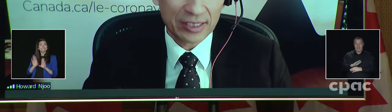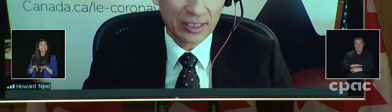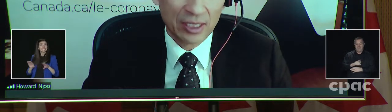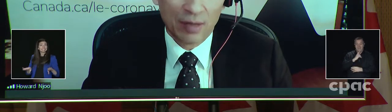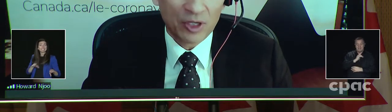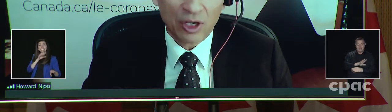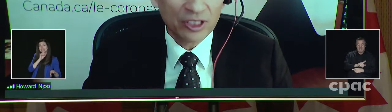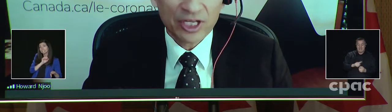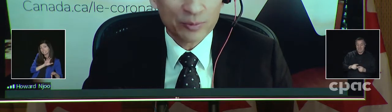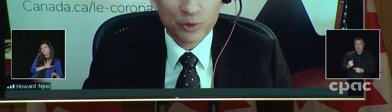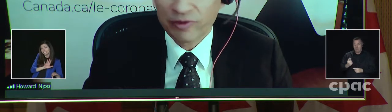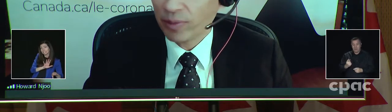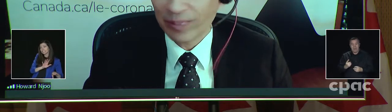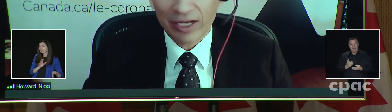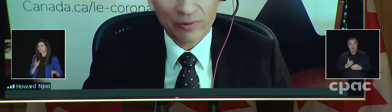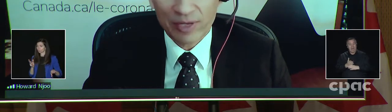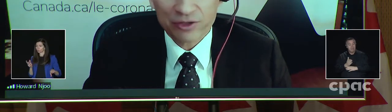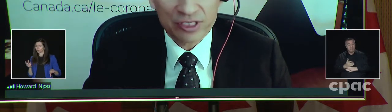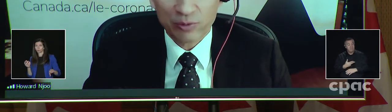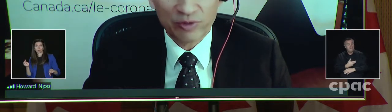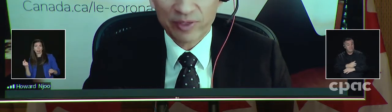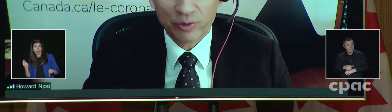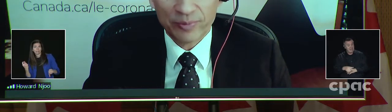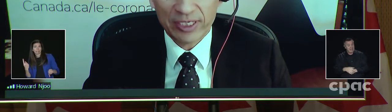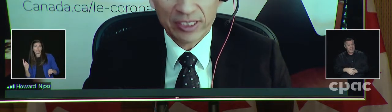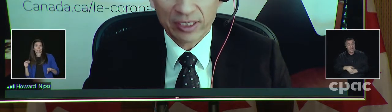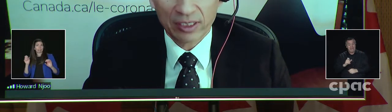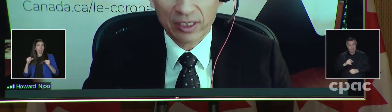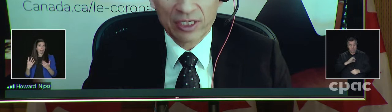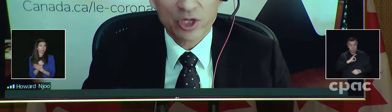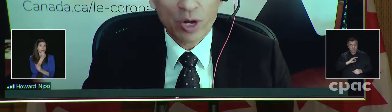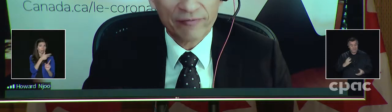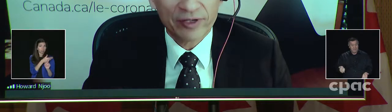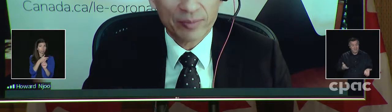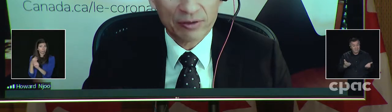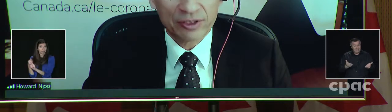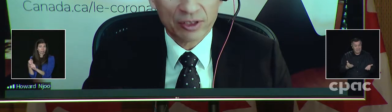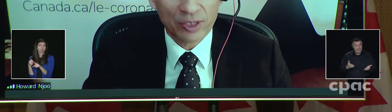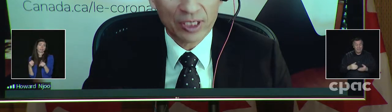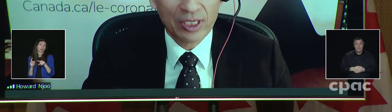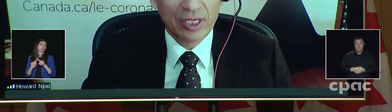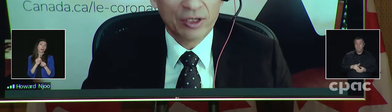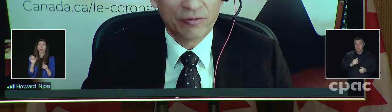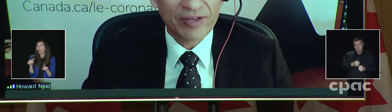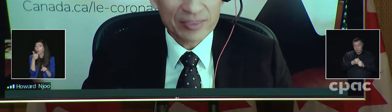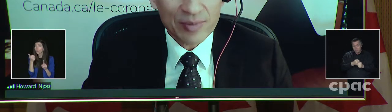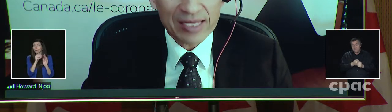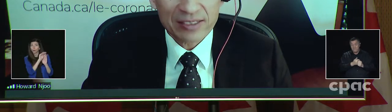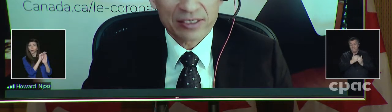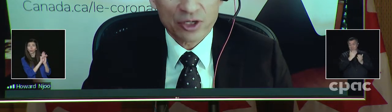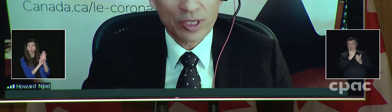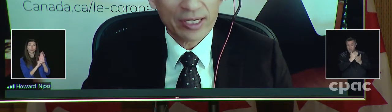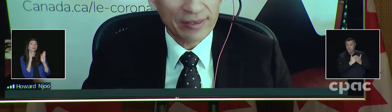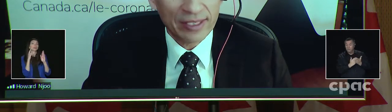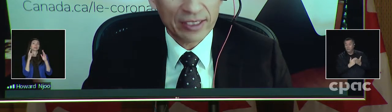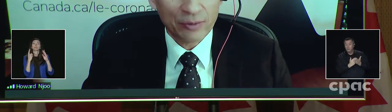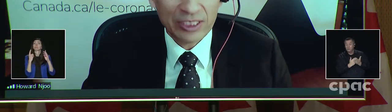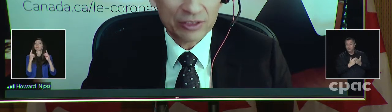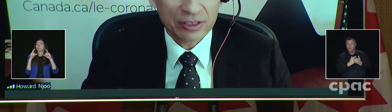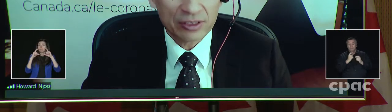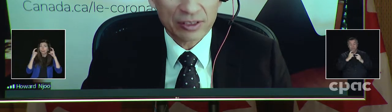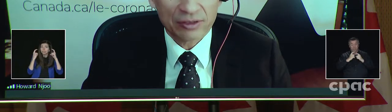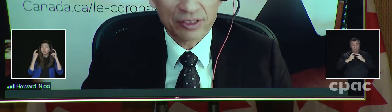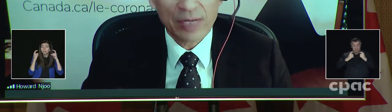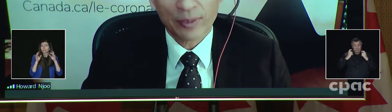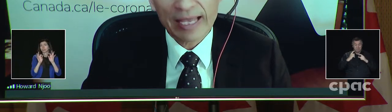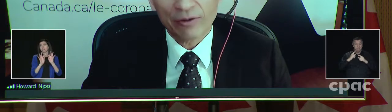great. But all the other proven public health measures that we've been repeating so often about, face masks and so on, I think we need